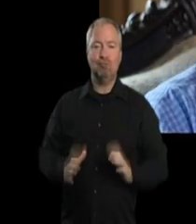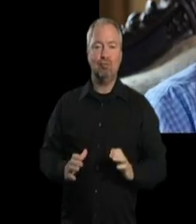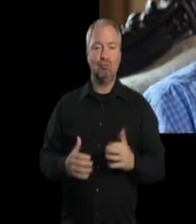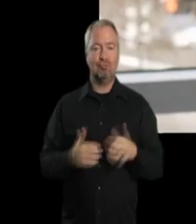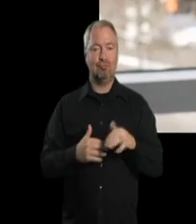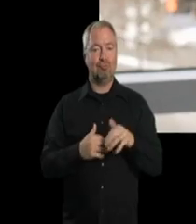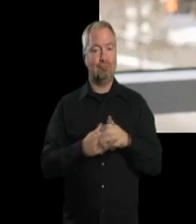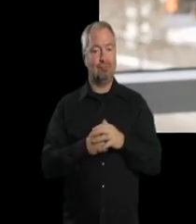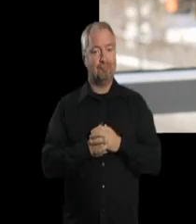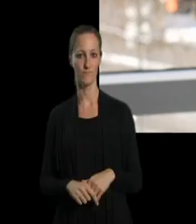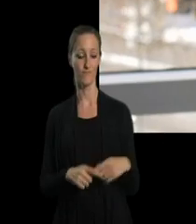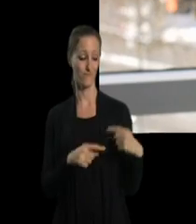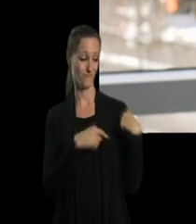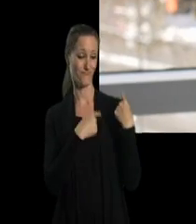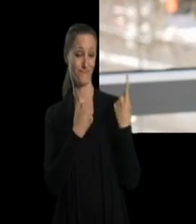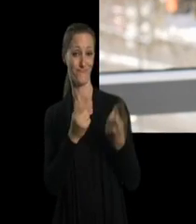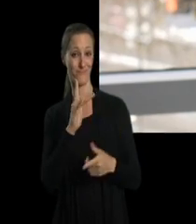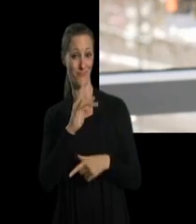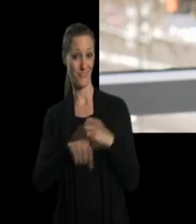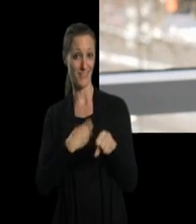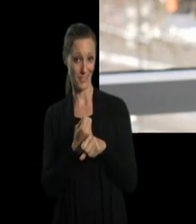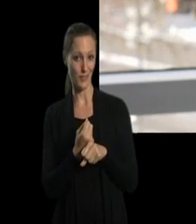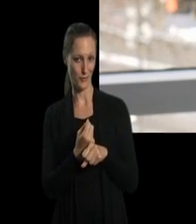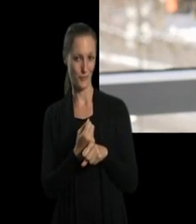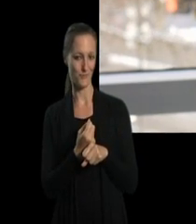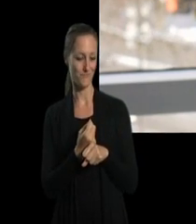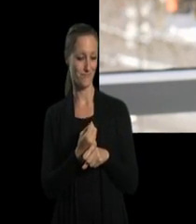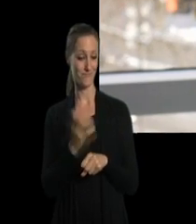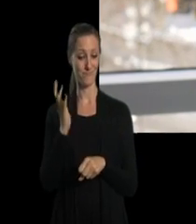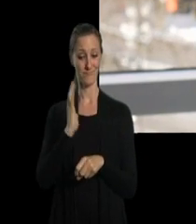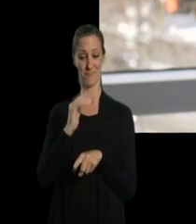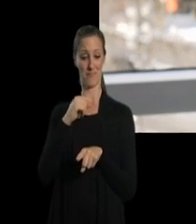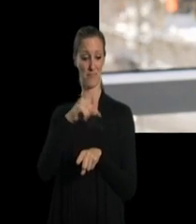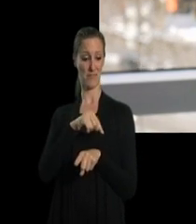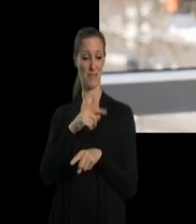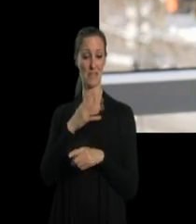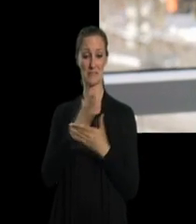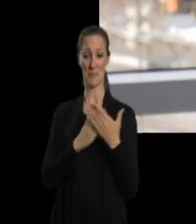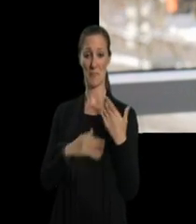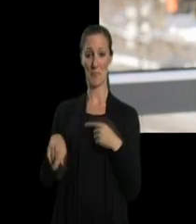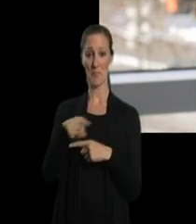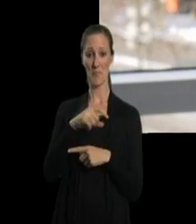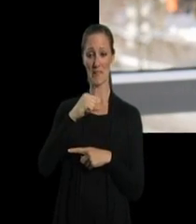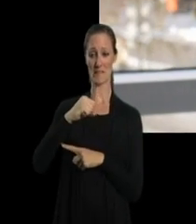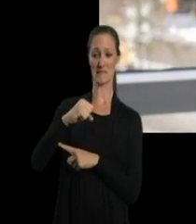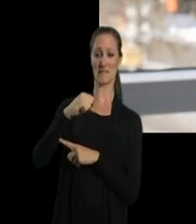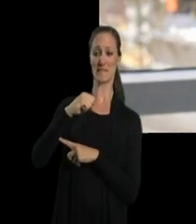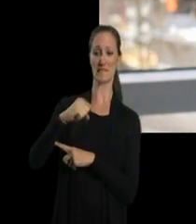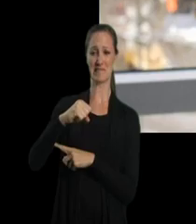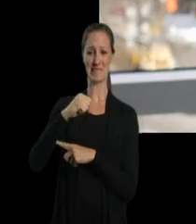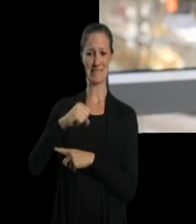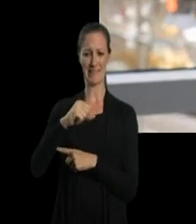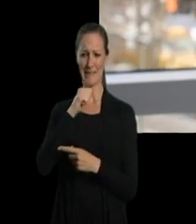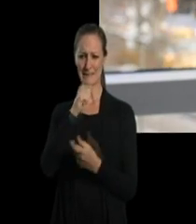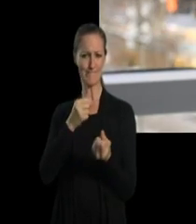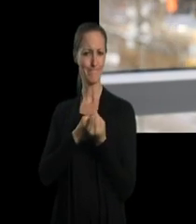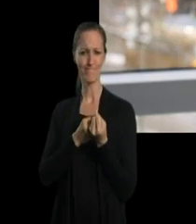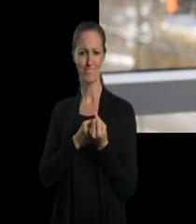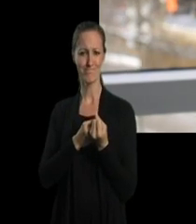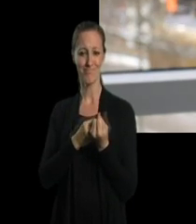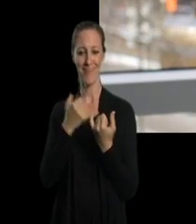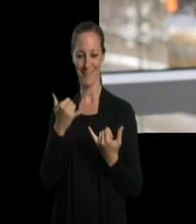your customers. 25 years later, they probably have a disability, an age-related one, and it's kind of like, I hope you're benefiting